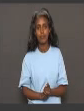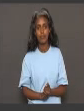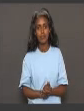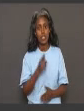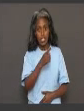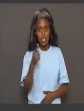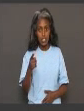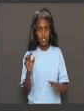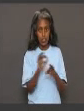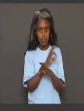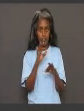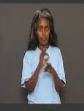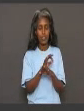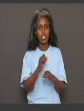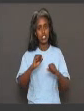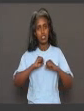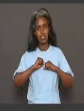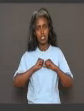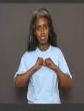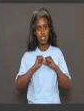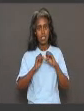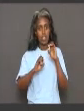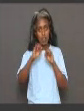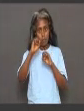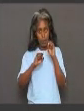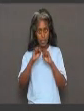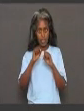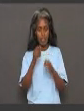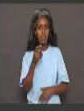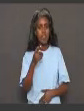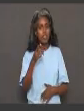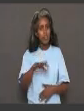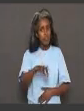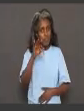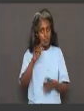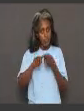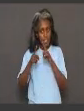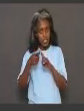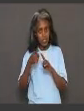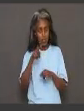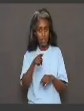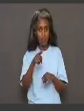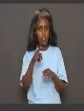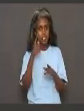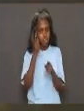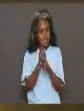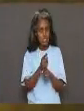Each function has a companion, a friend who has just the same